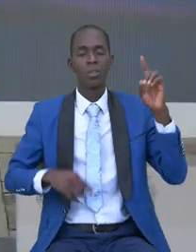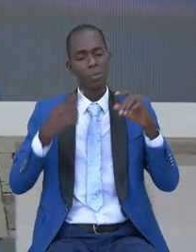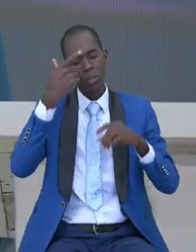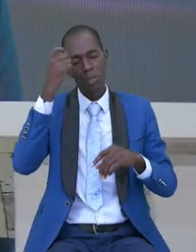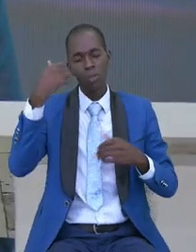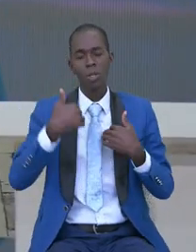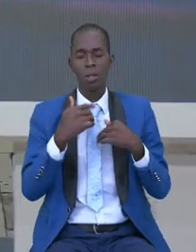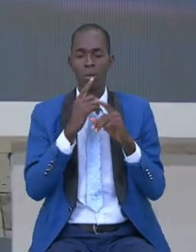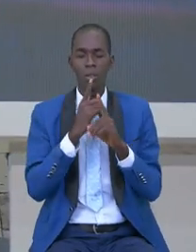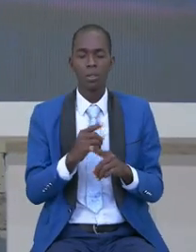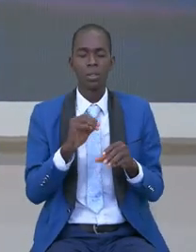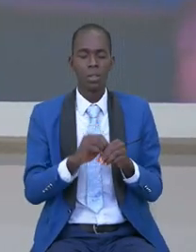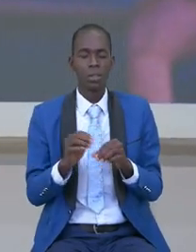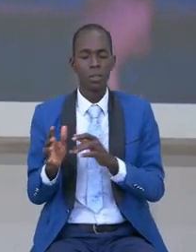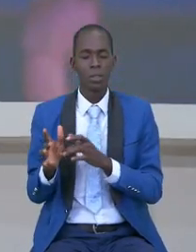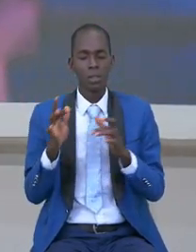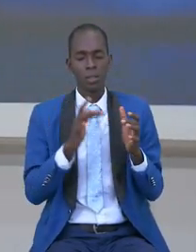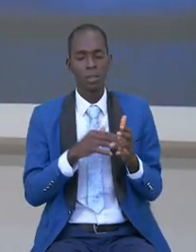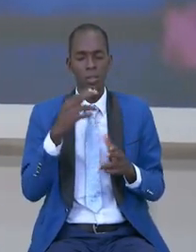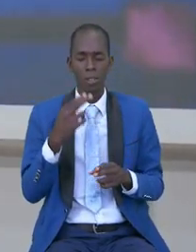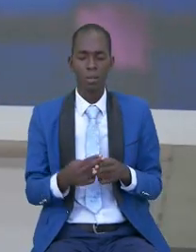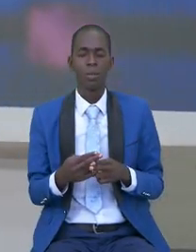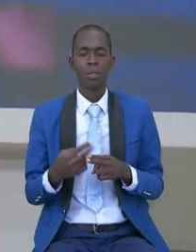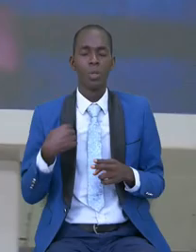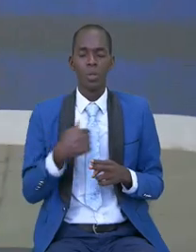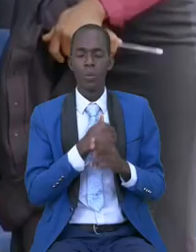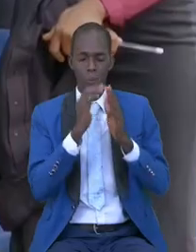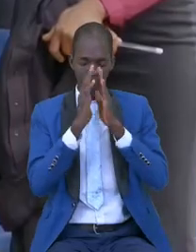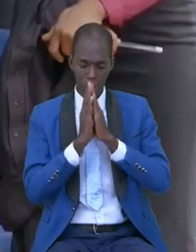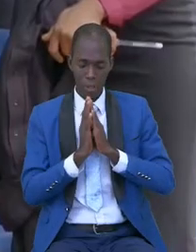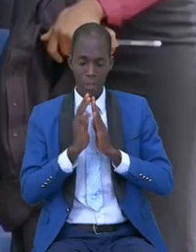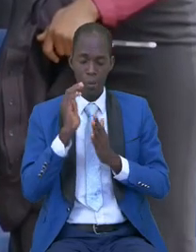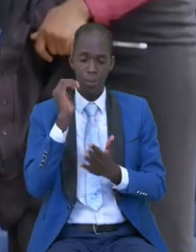have answered. In Jesus' name we pray.